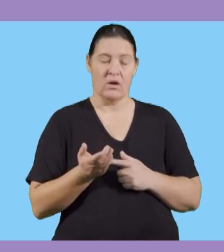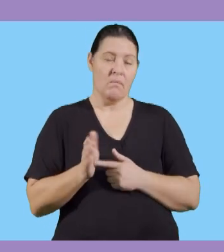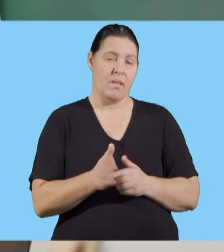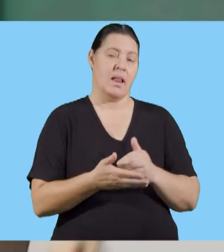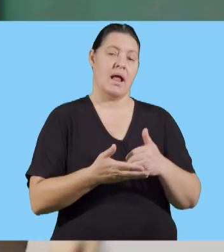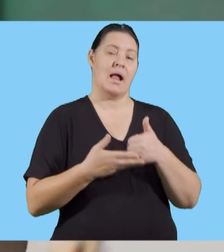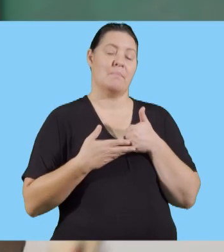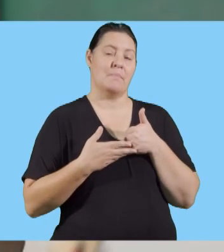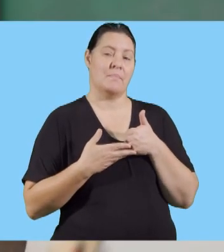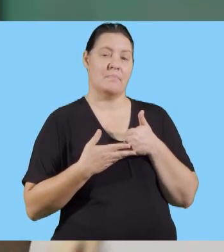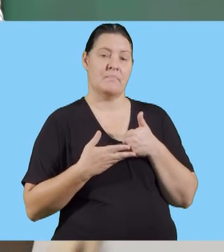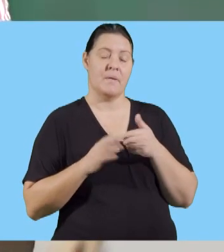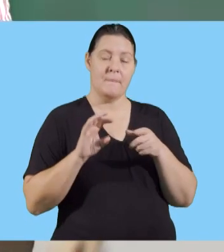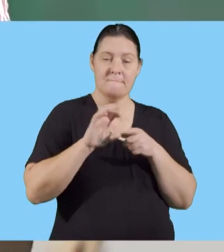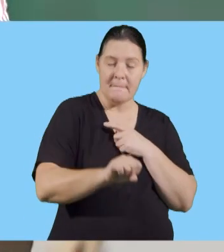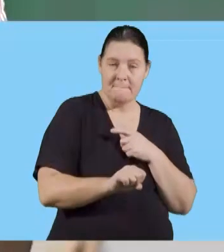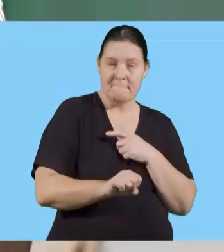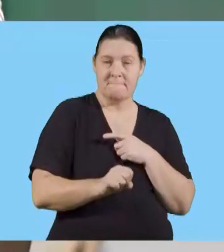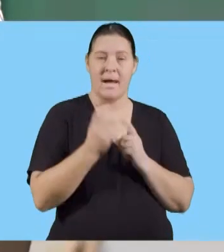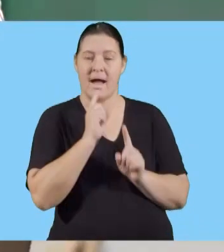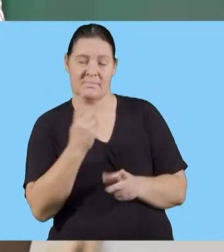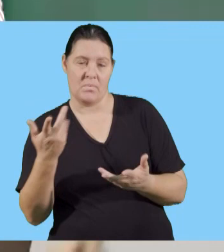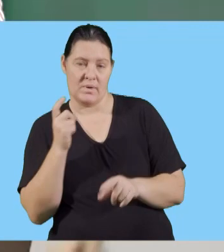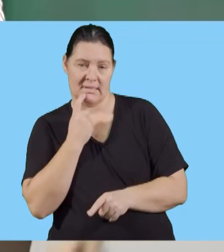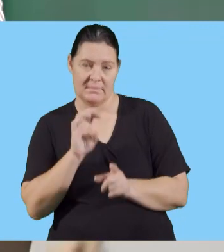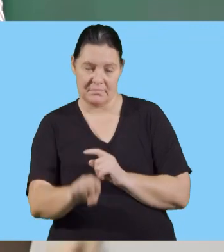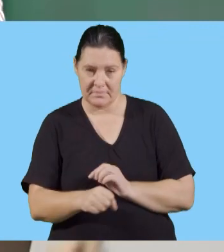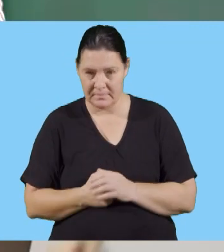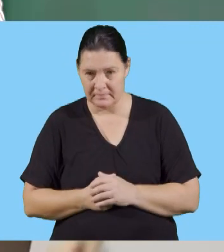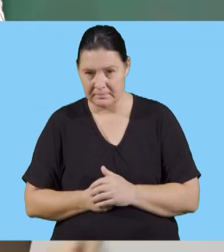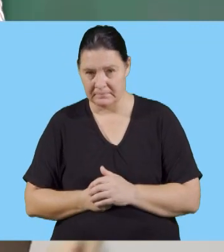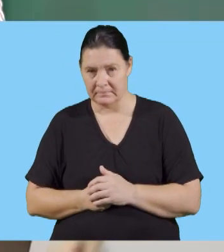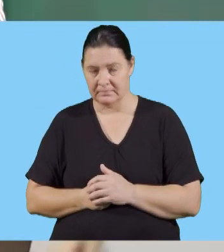going to help us to find these formulas easier.